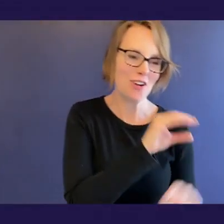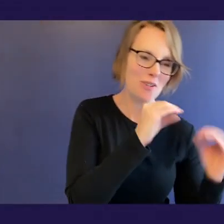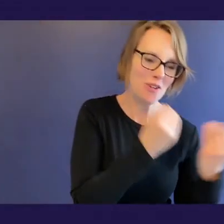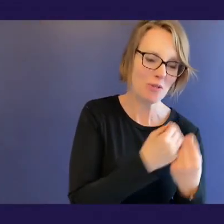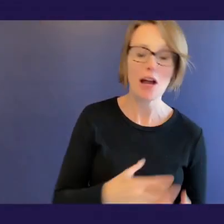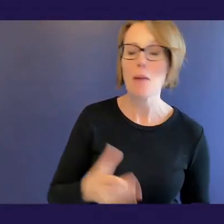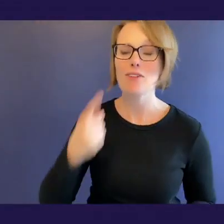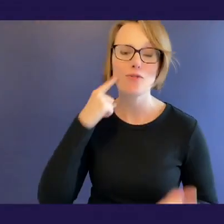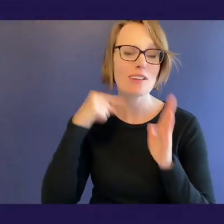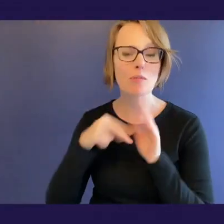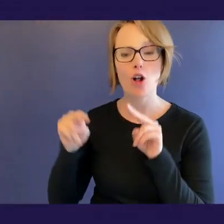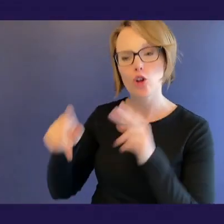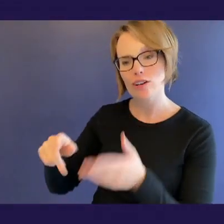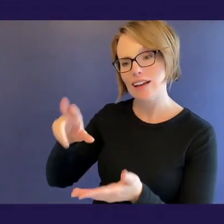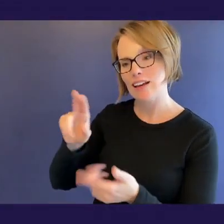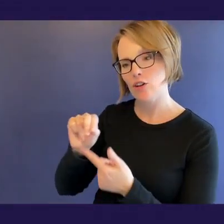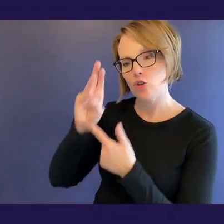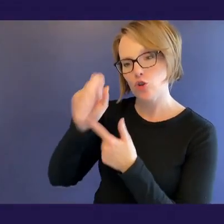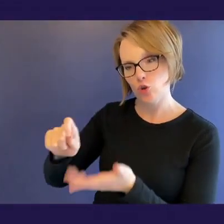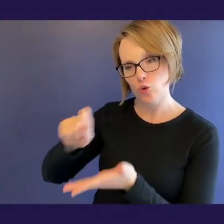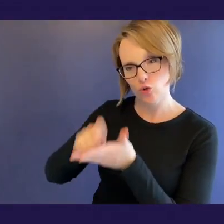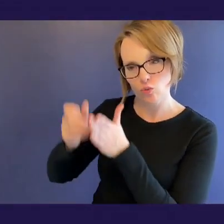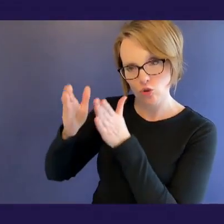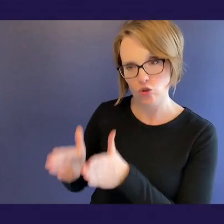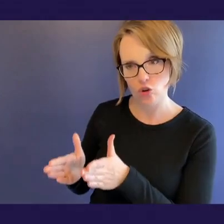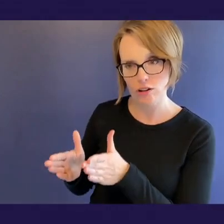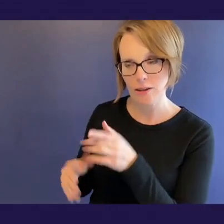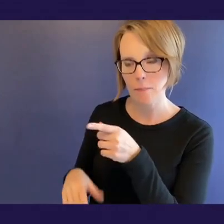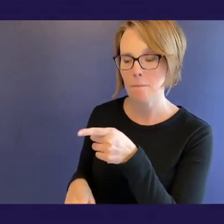actually found, because half our organization just does